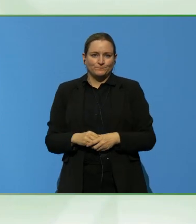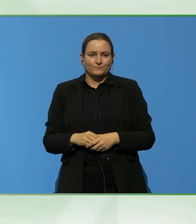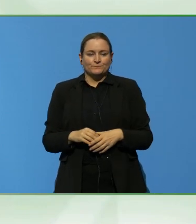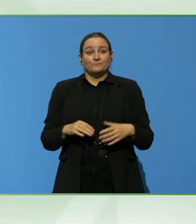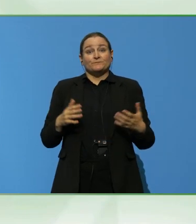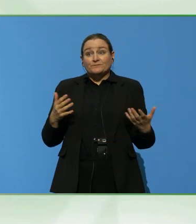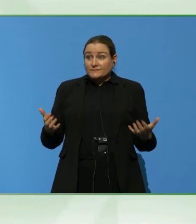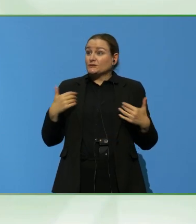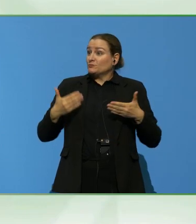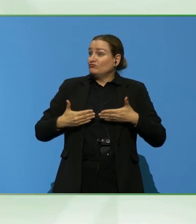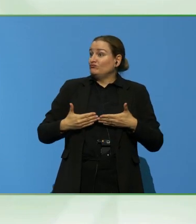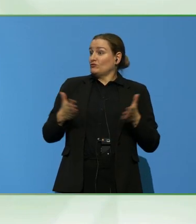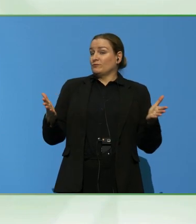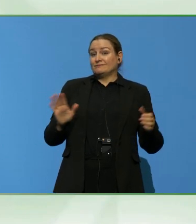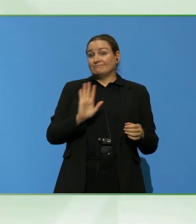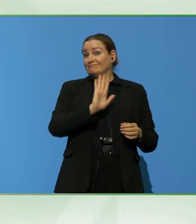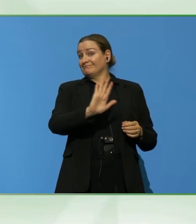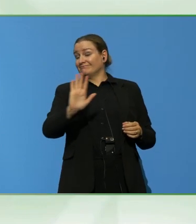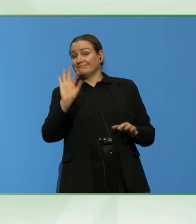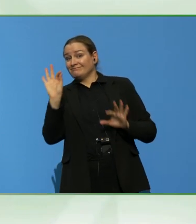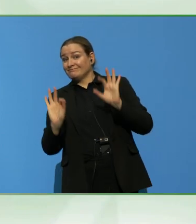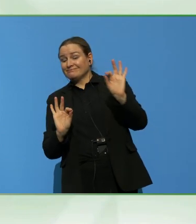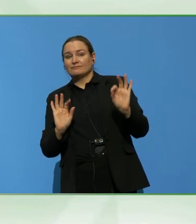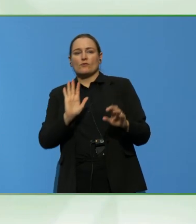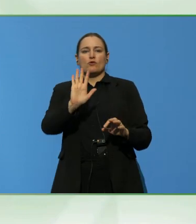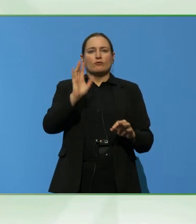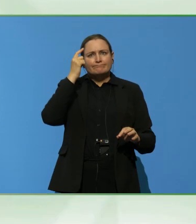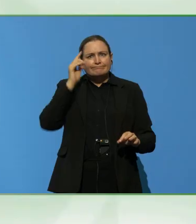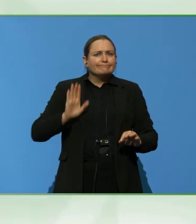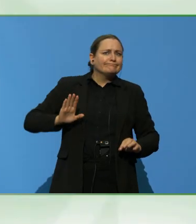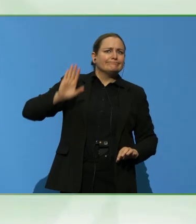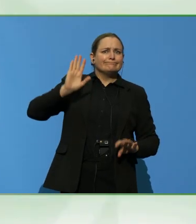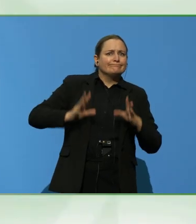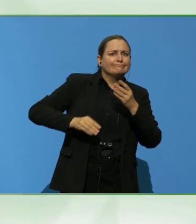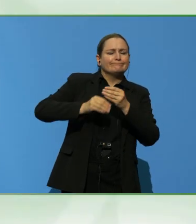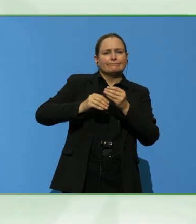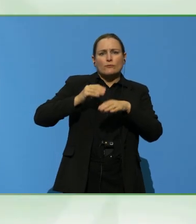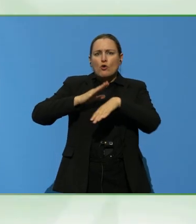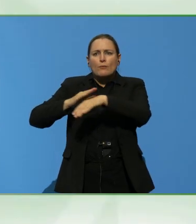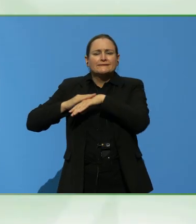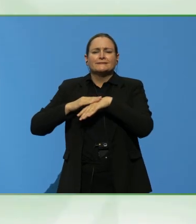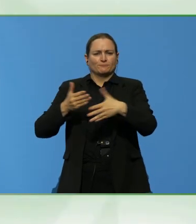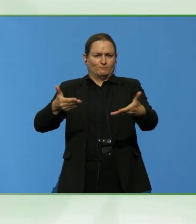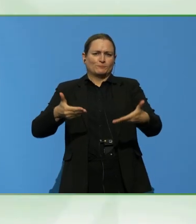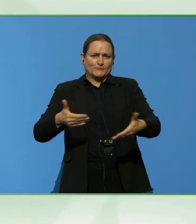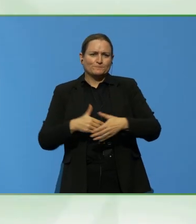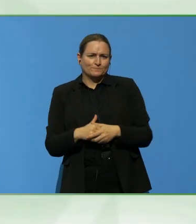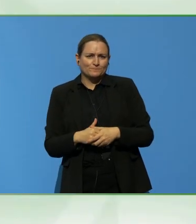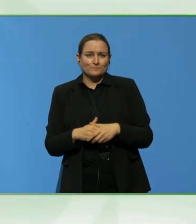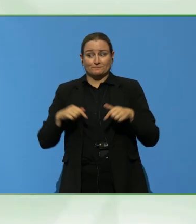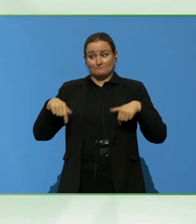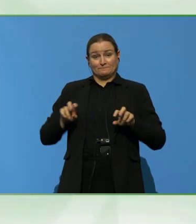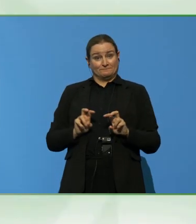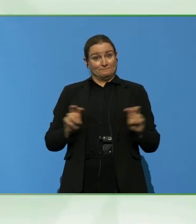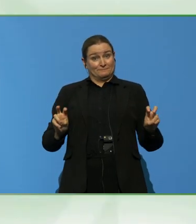you. You're patient, you're here with us, we want to hear your thoughts and insights. So start jotting down those questions, because we're going to